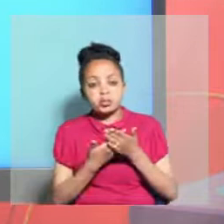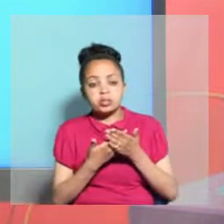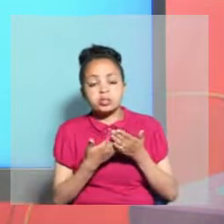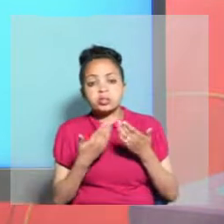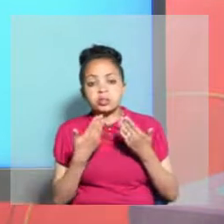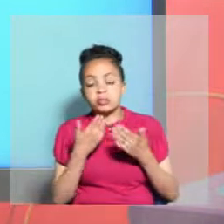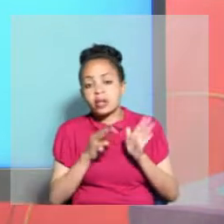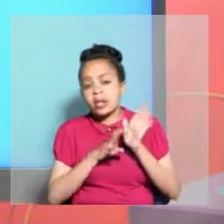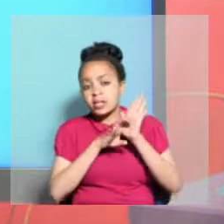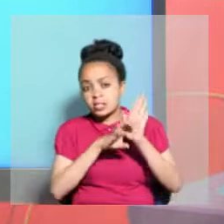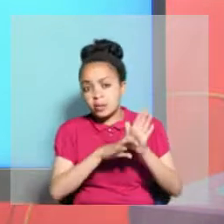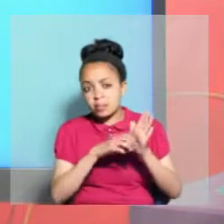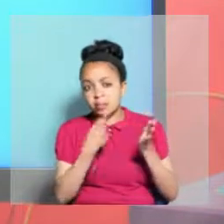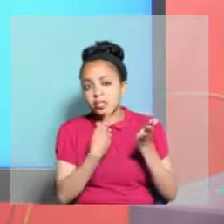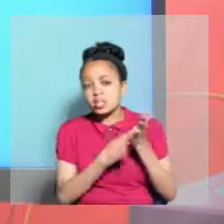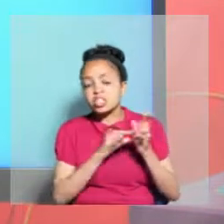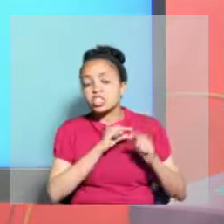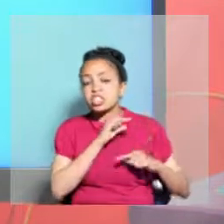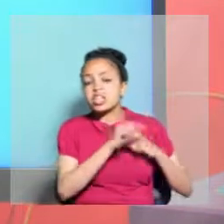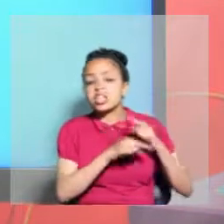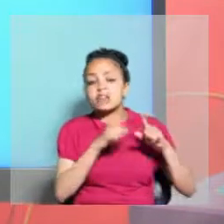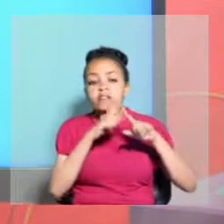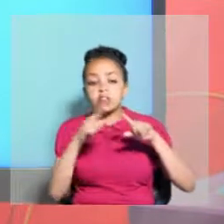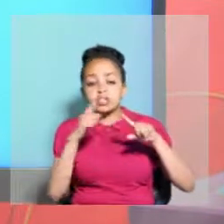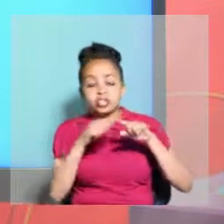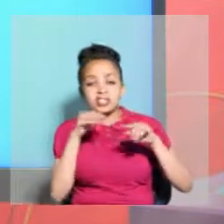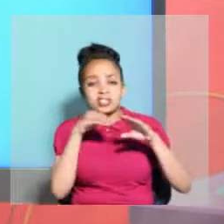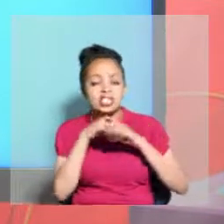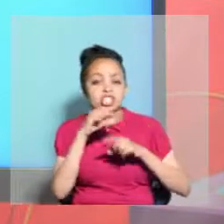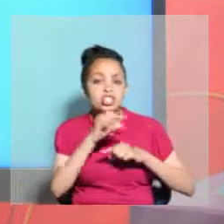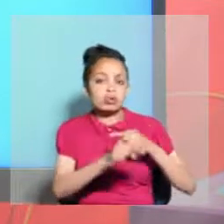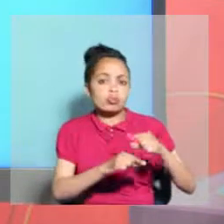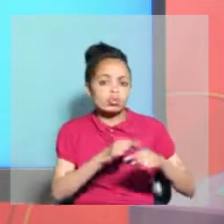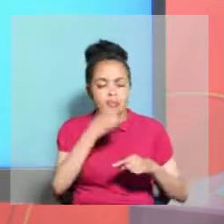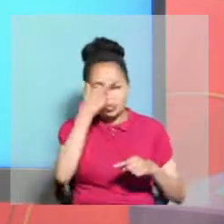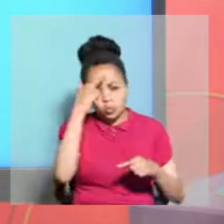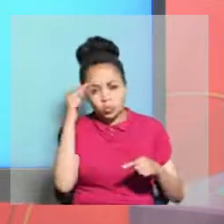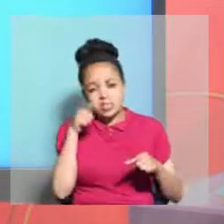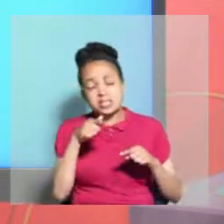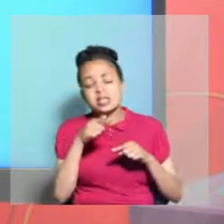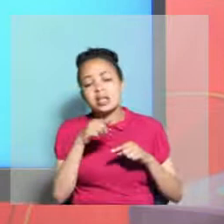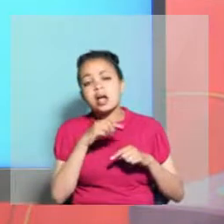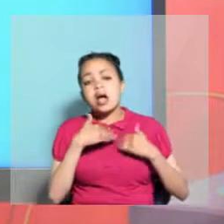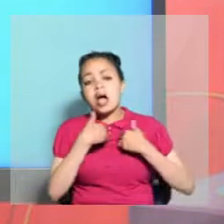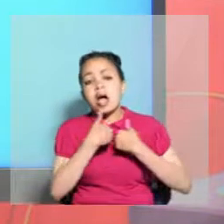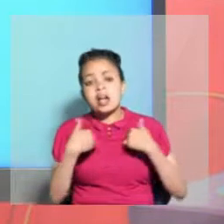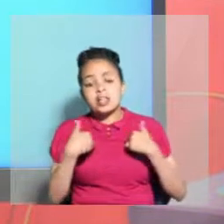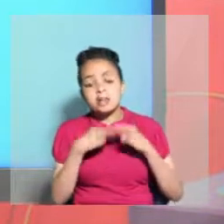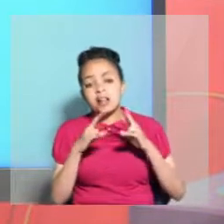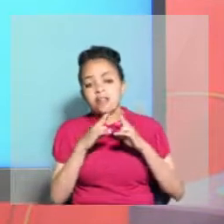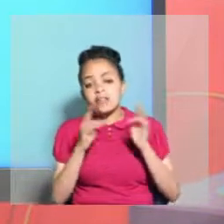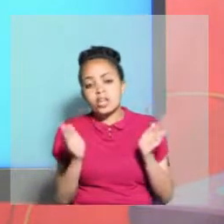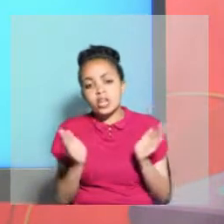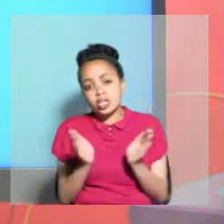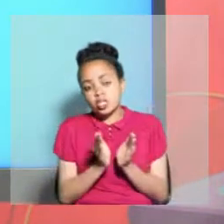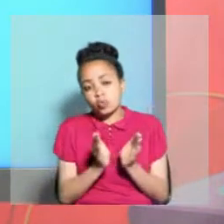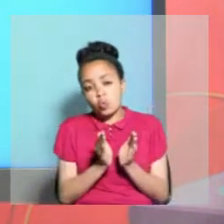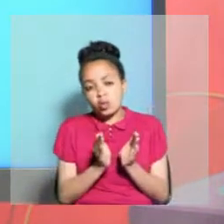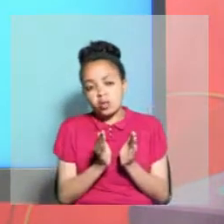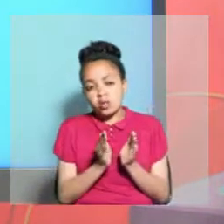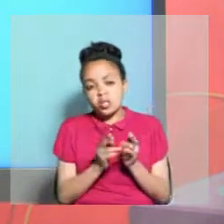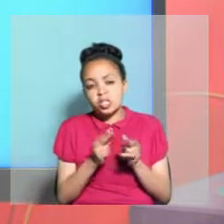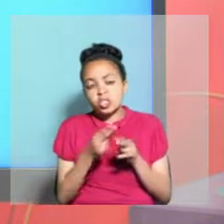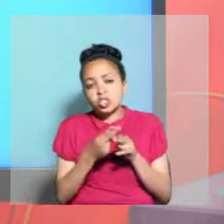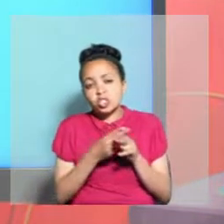animal, in ensuring genetic variability over a generation, because this animal is very small enough